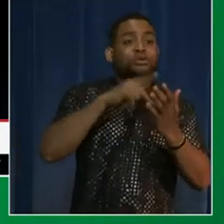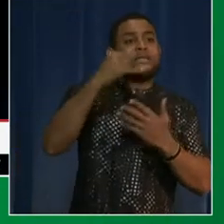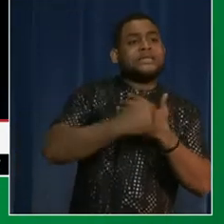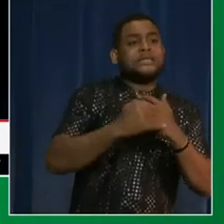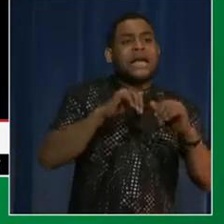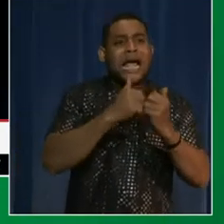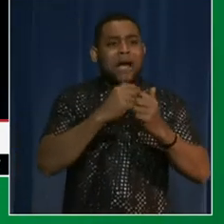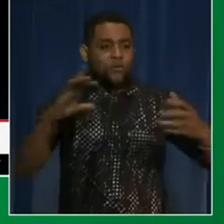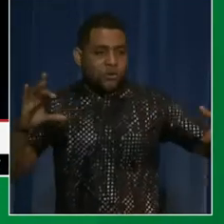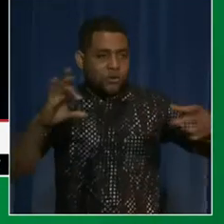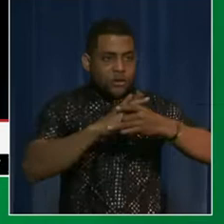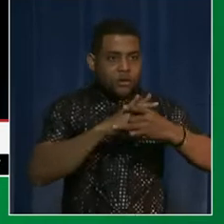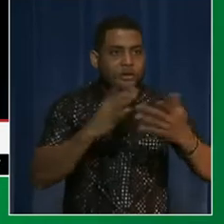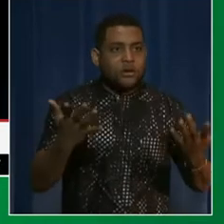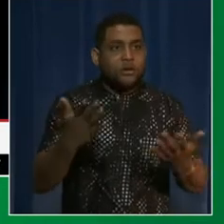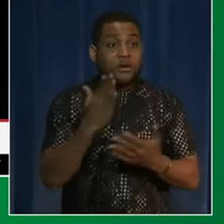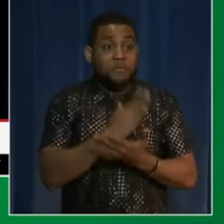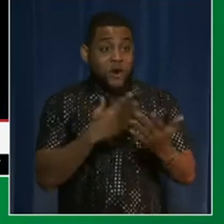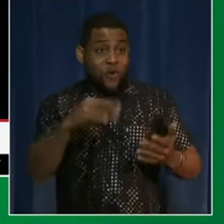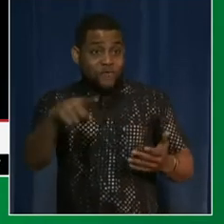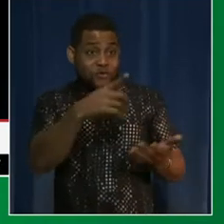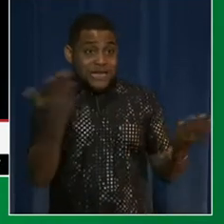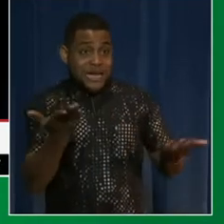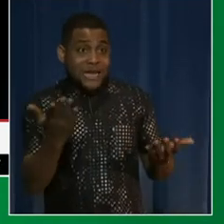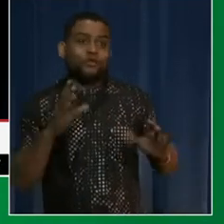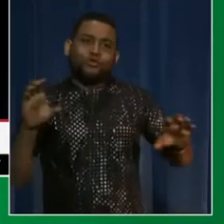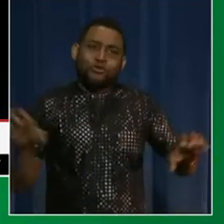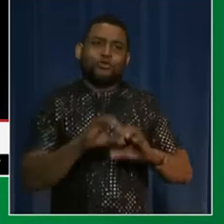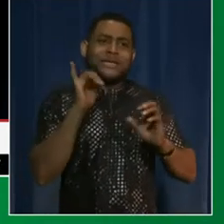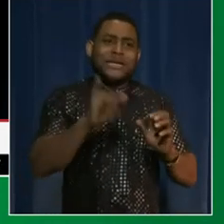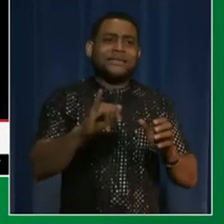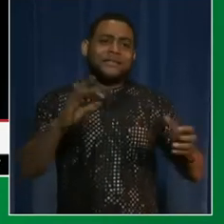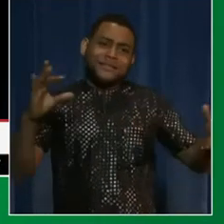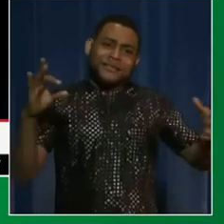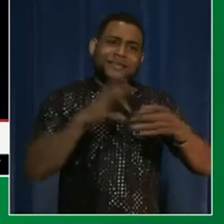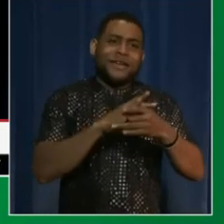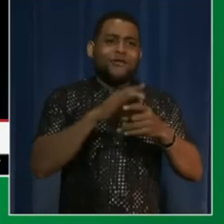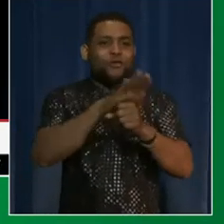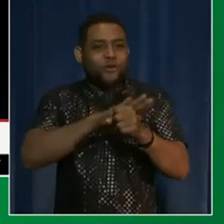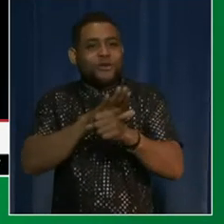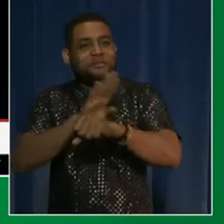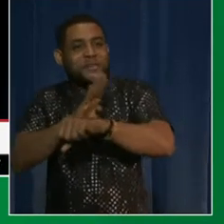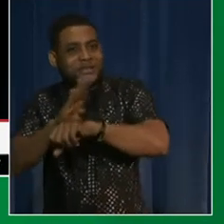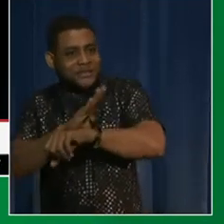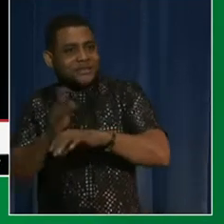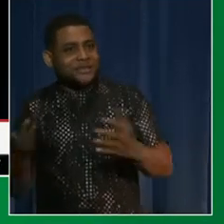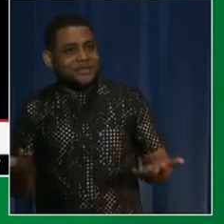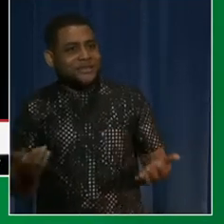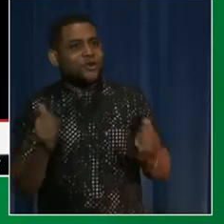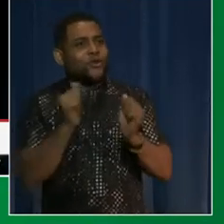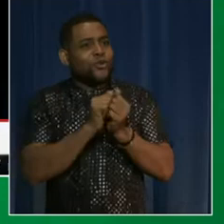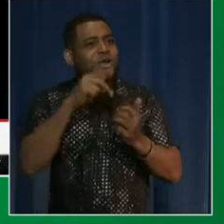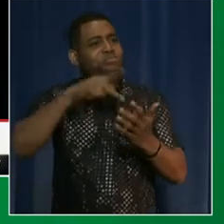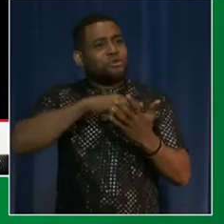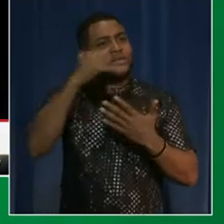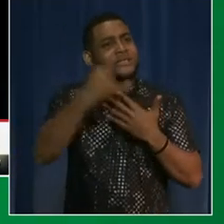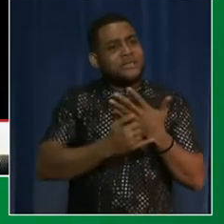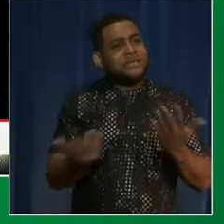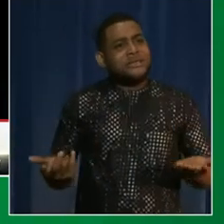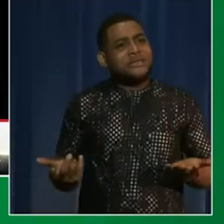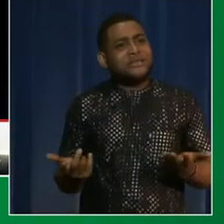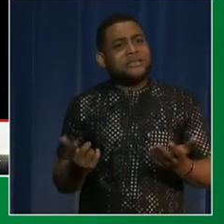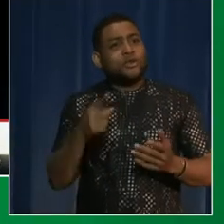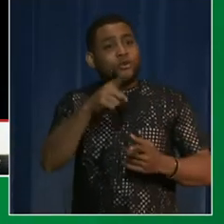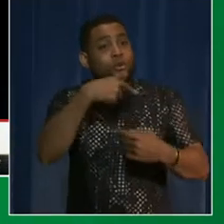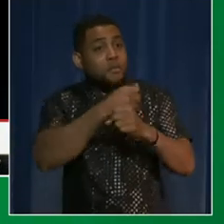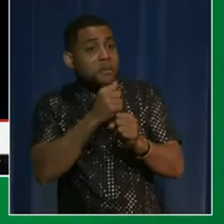doing exactly that. You know for sure, first, what is going to be available. You're making connections with